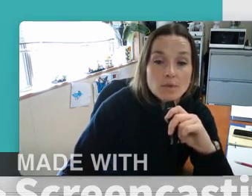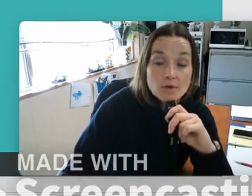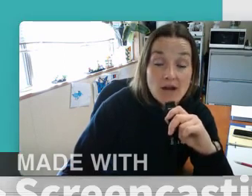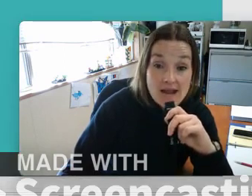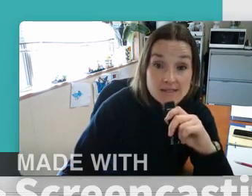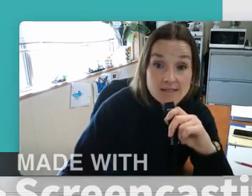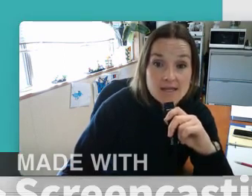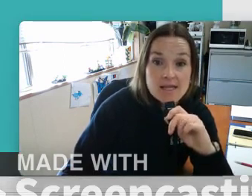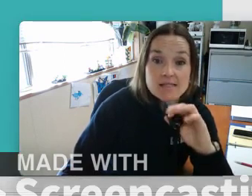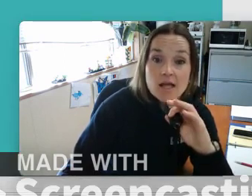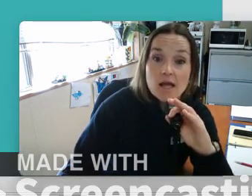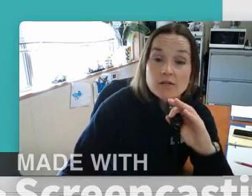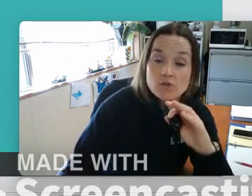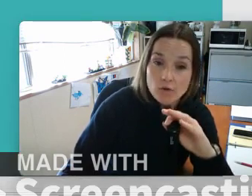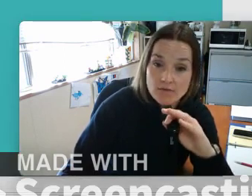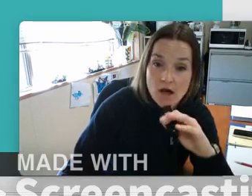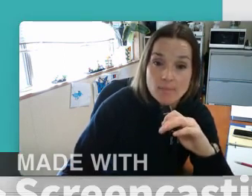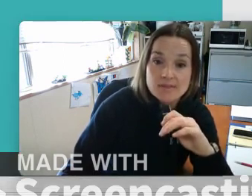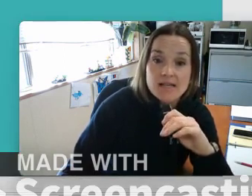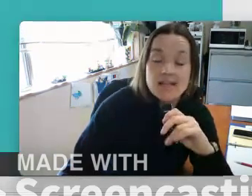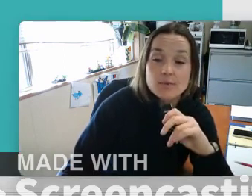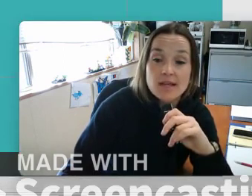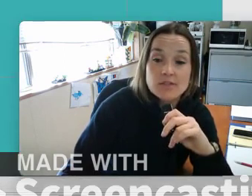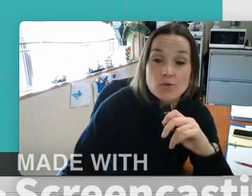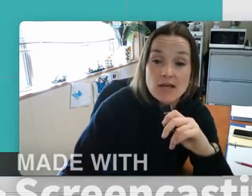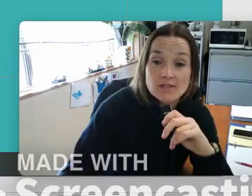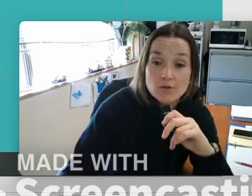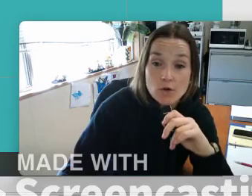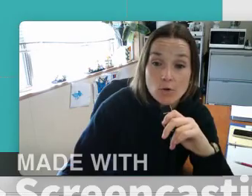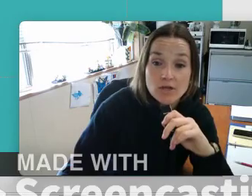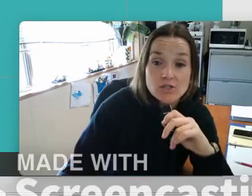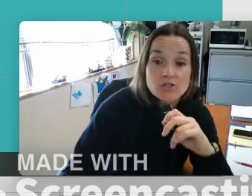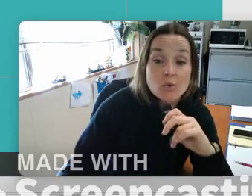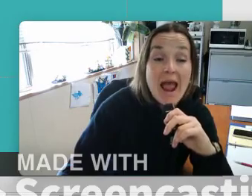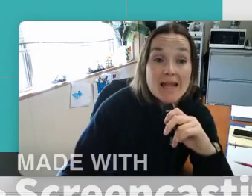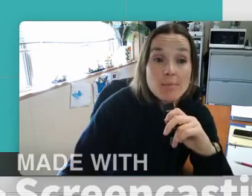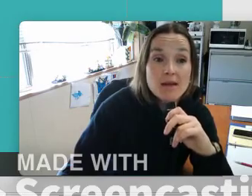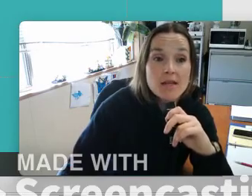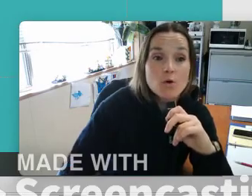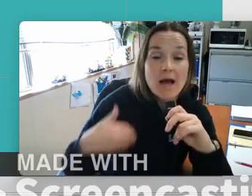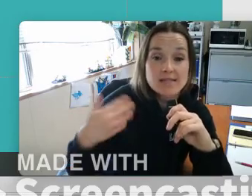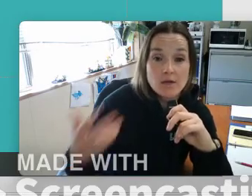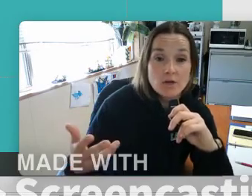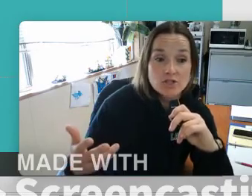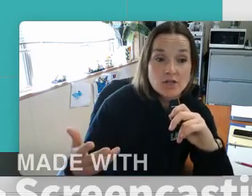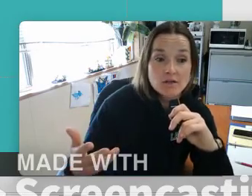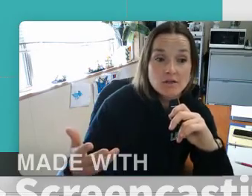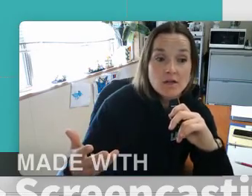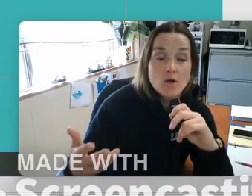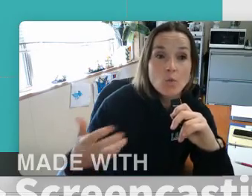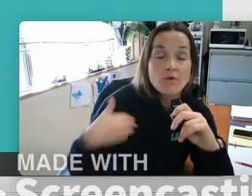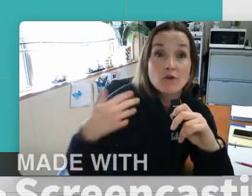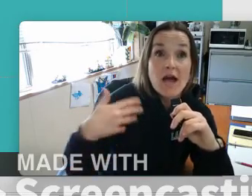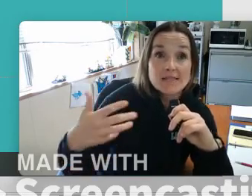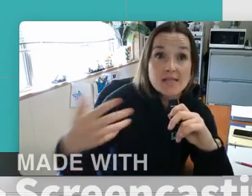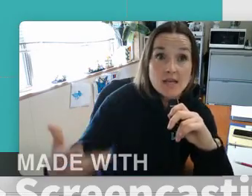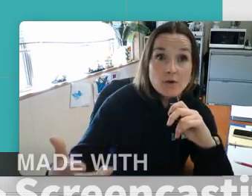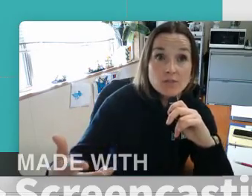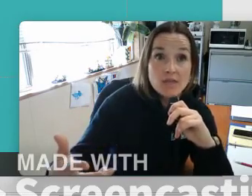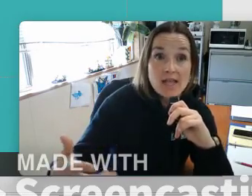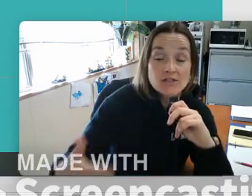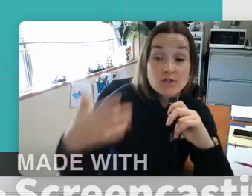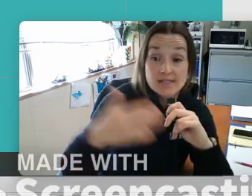Rule number 8 is sort of the opposite. It's related to yes or no questions. So anybody who asks a question, if you're asking